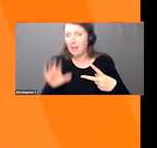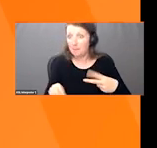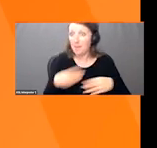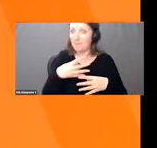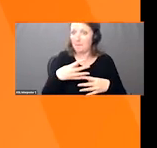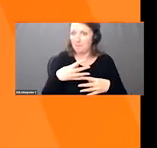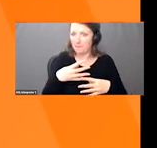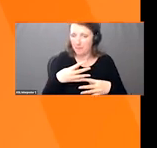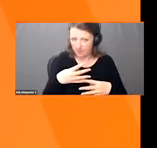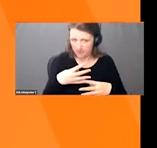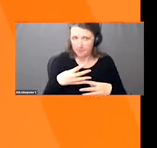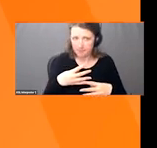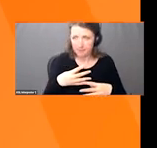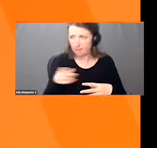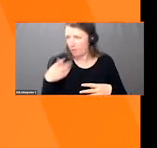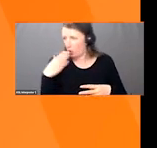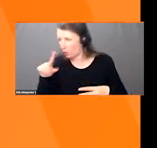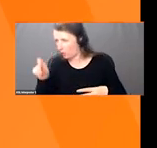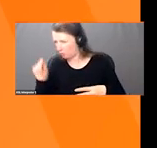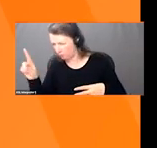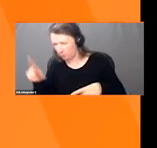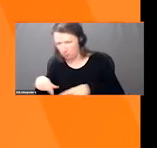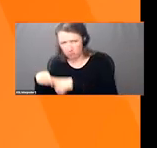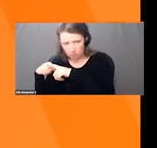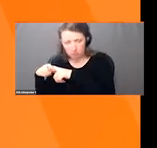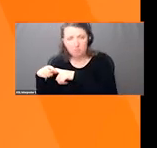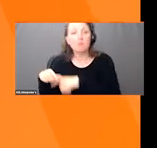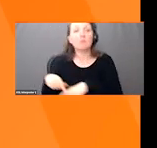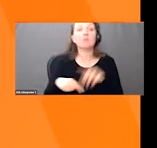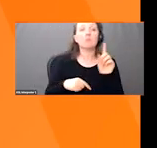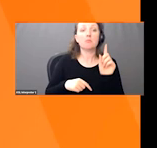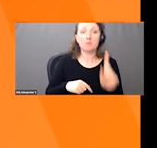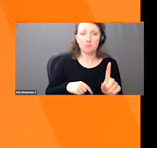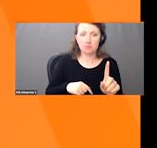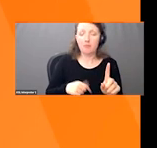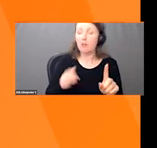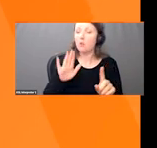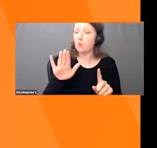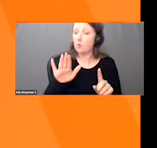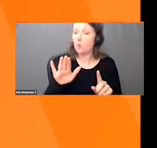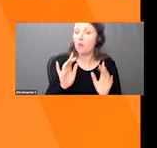newsletter published, all of your audience, all the people that follow it will get notified.